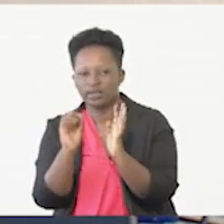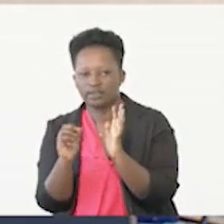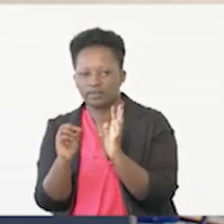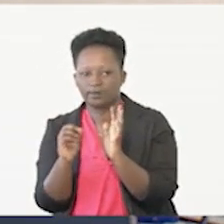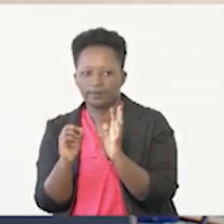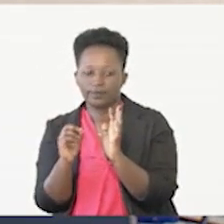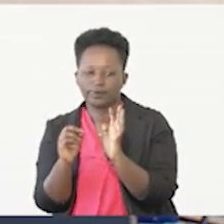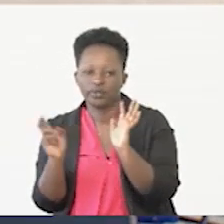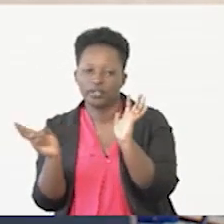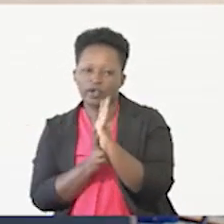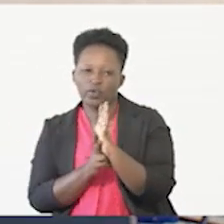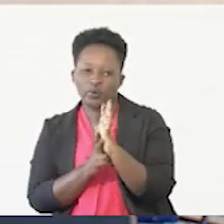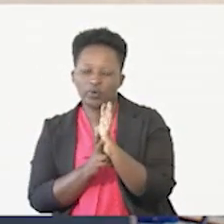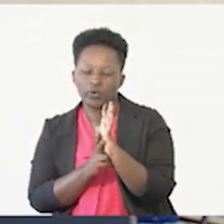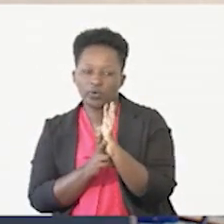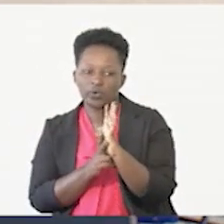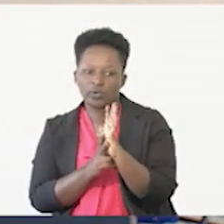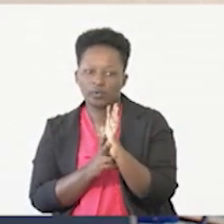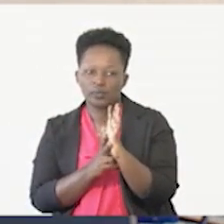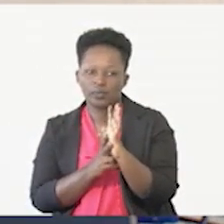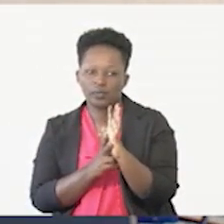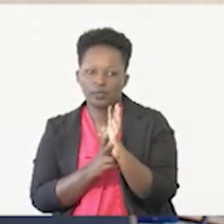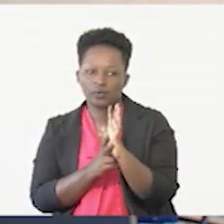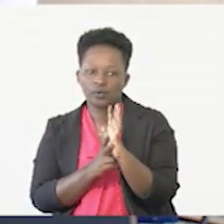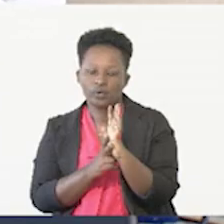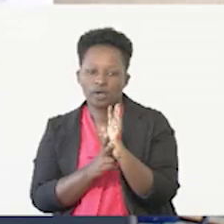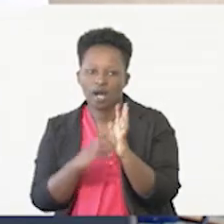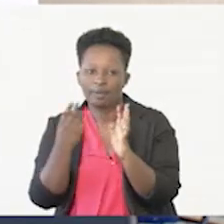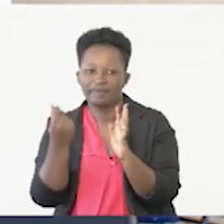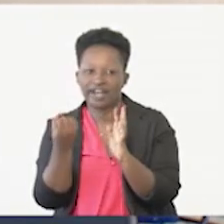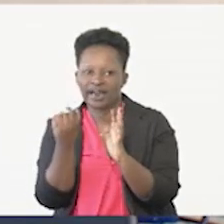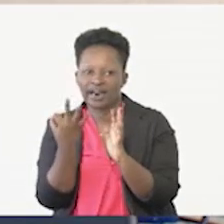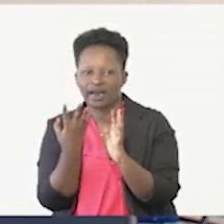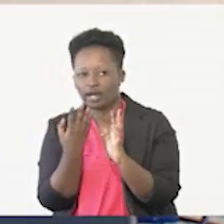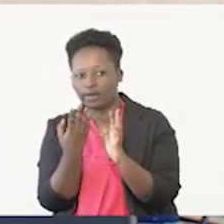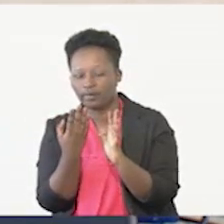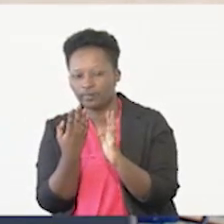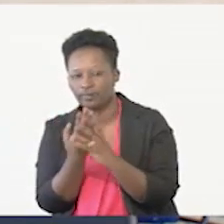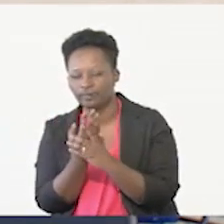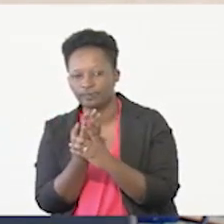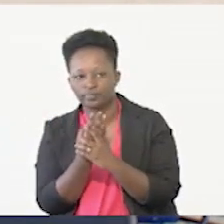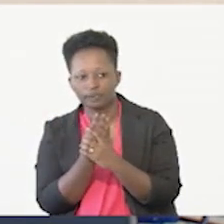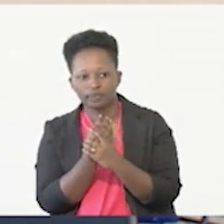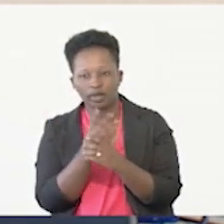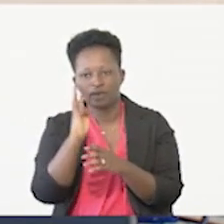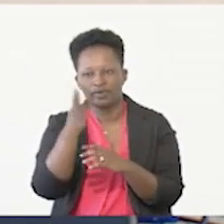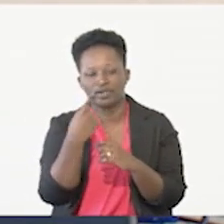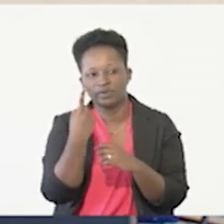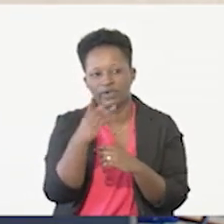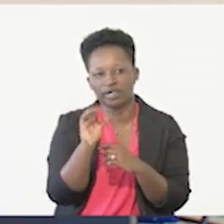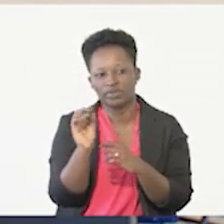20. So what do you get? What is the revenue here? If you get